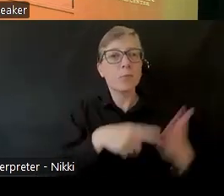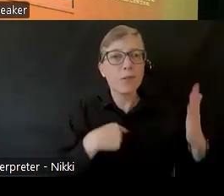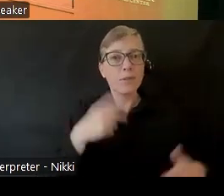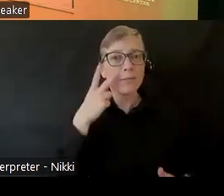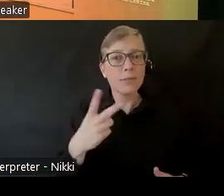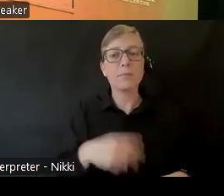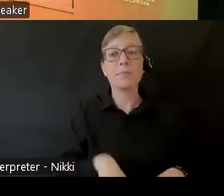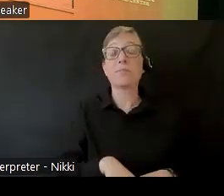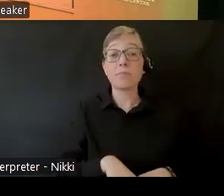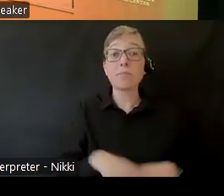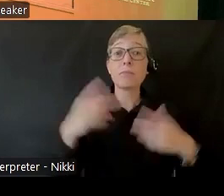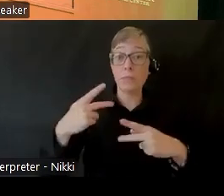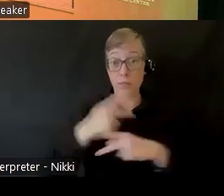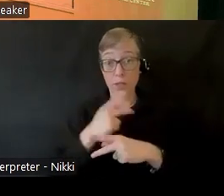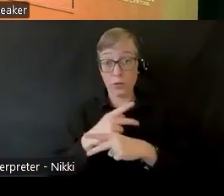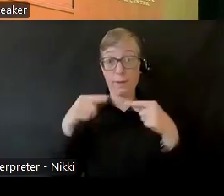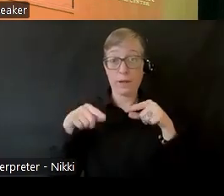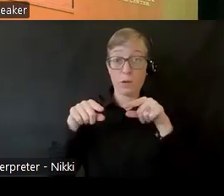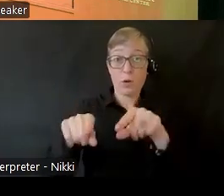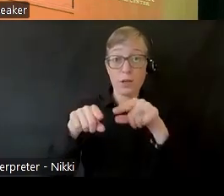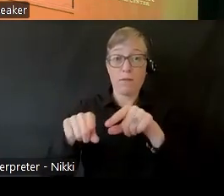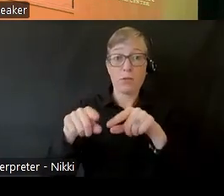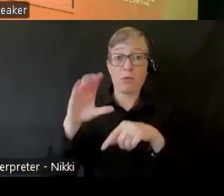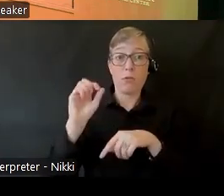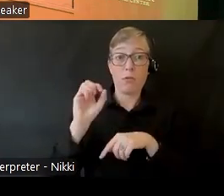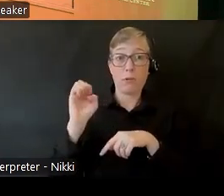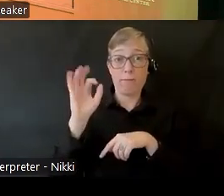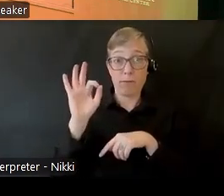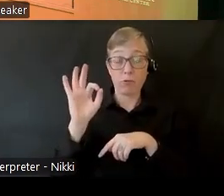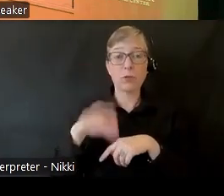the correlation coefficient, it's 0.0 and it's positive,